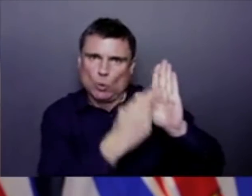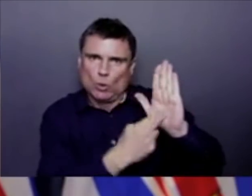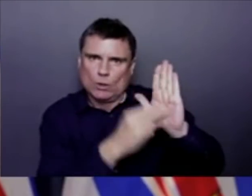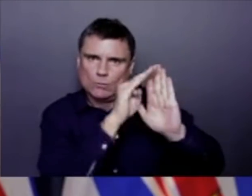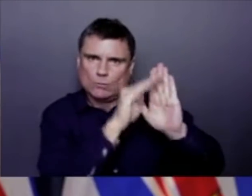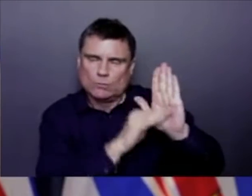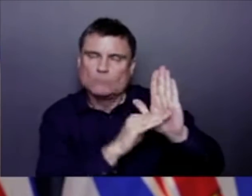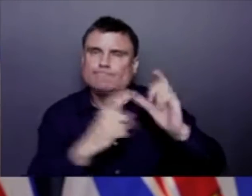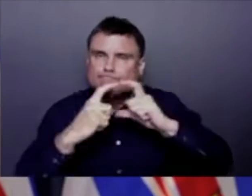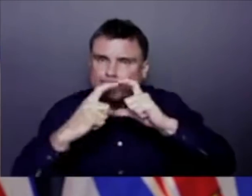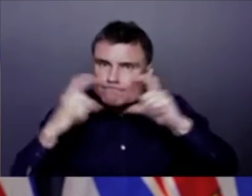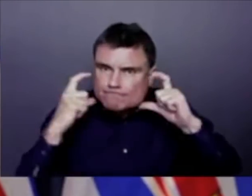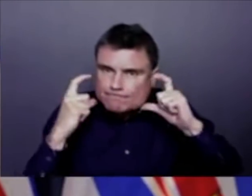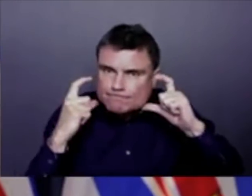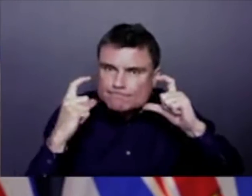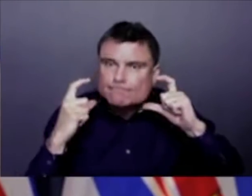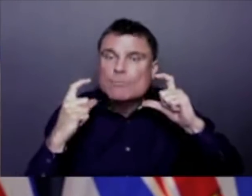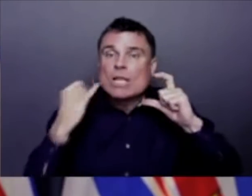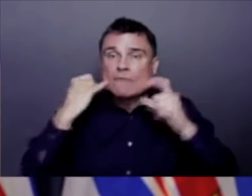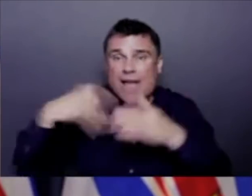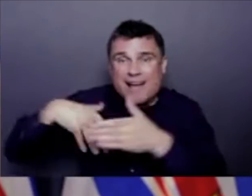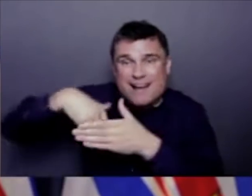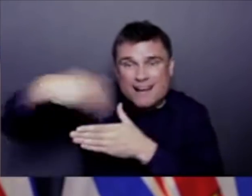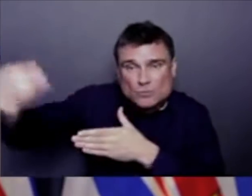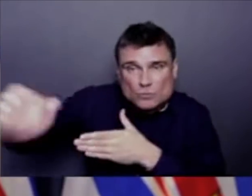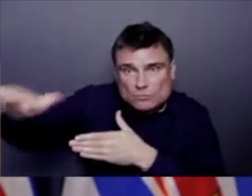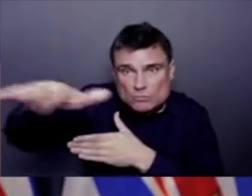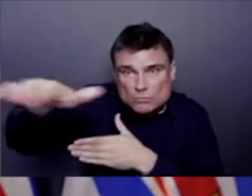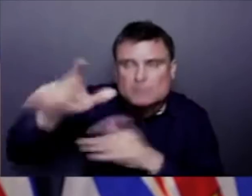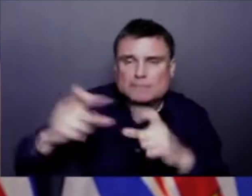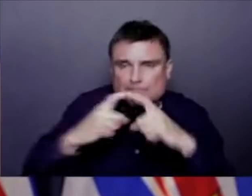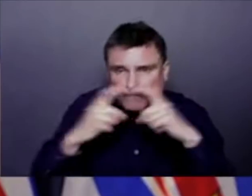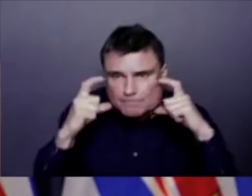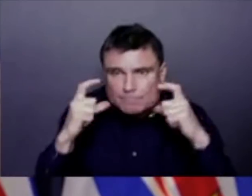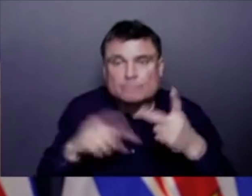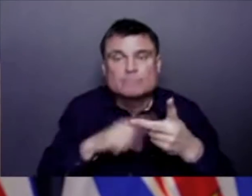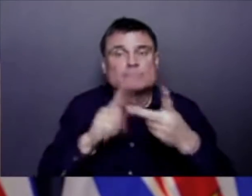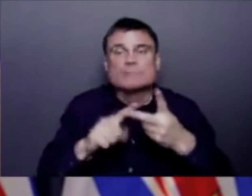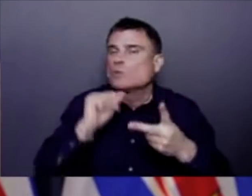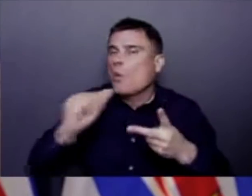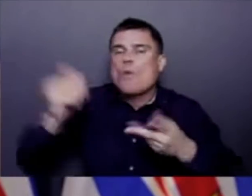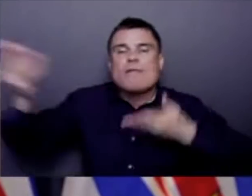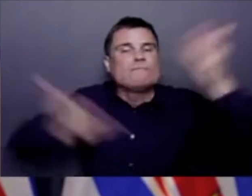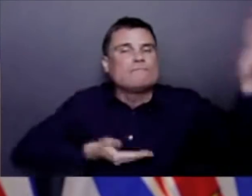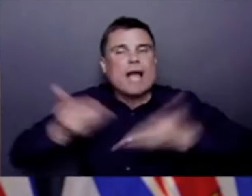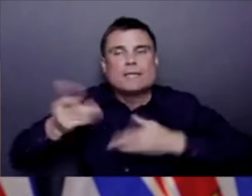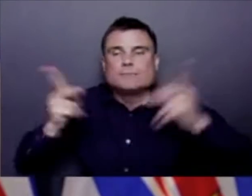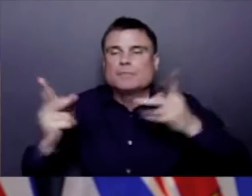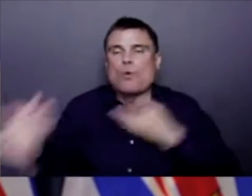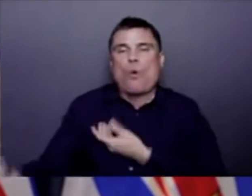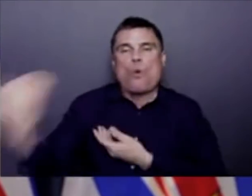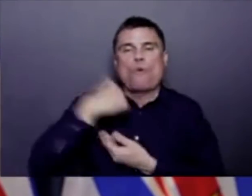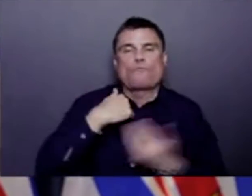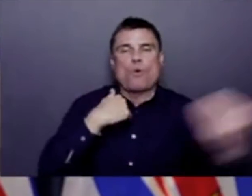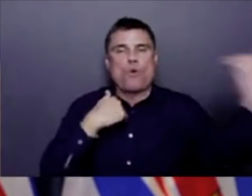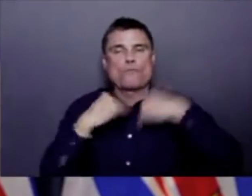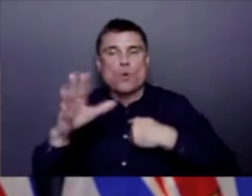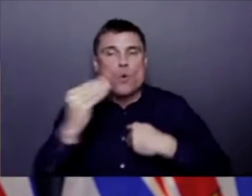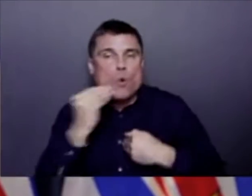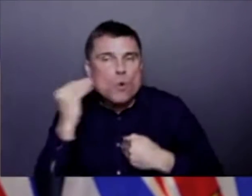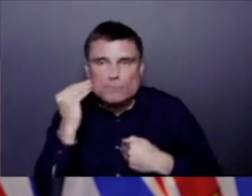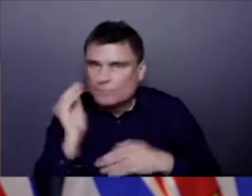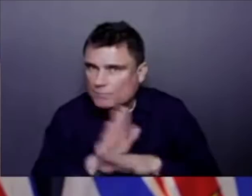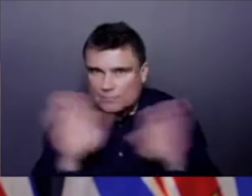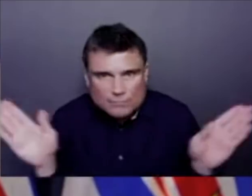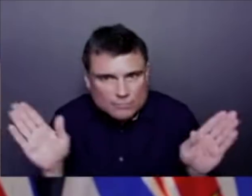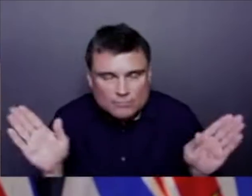not inviting people to our homes outside of our households, resolve to make the sacrifices we need to keep people safe and